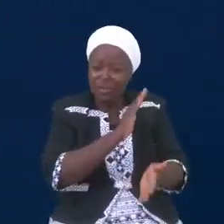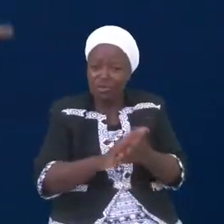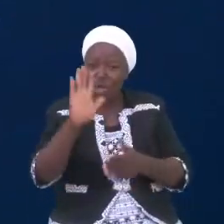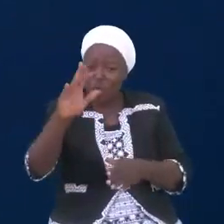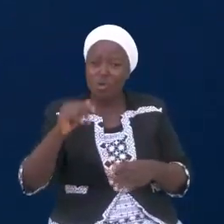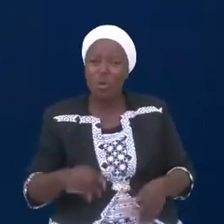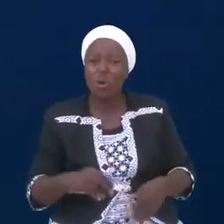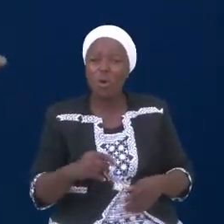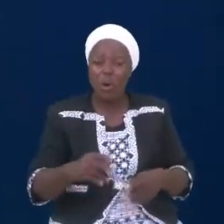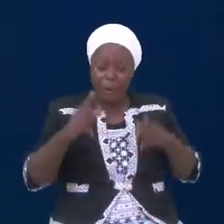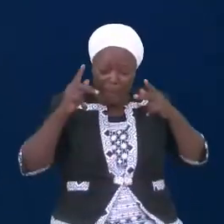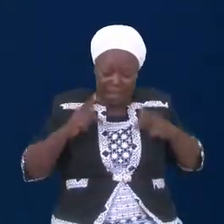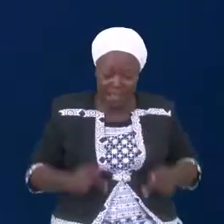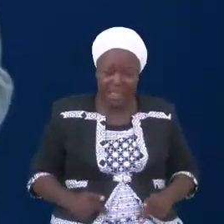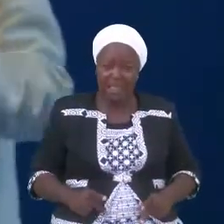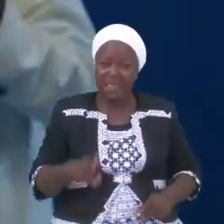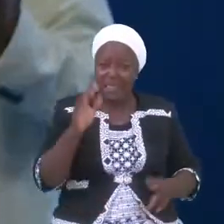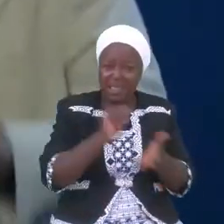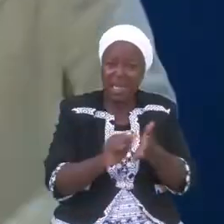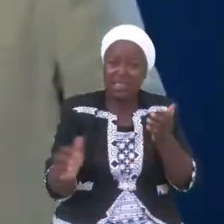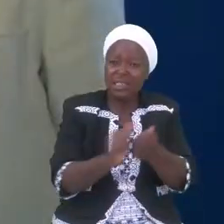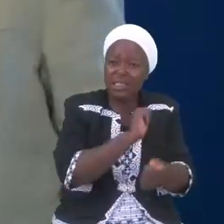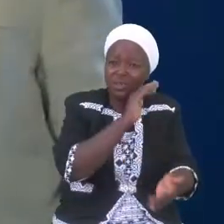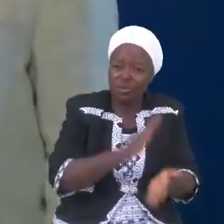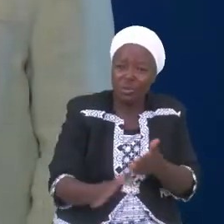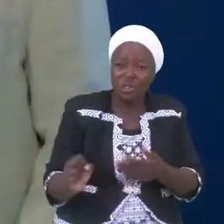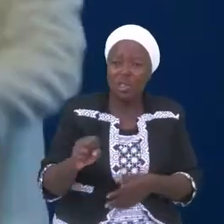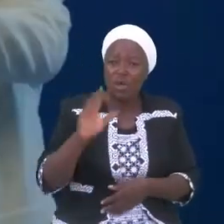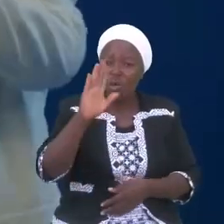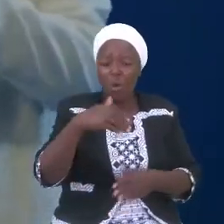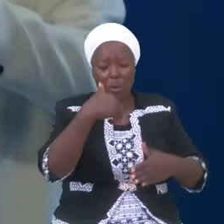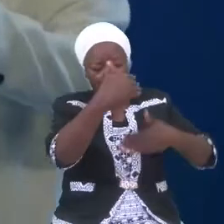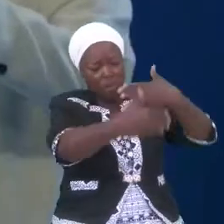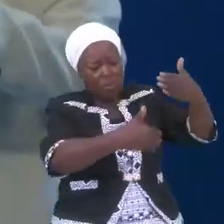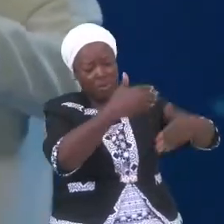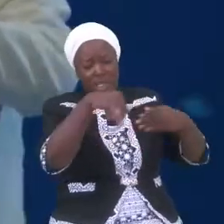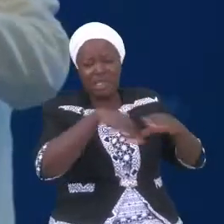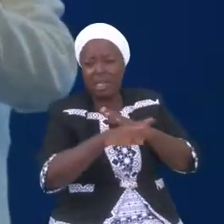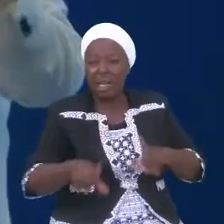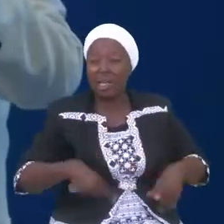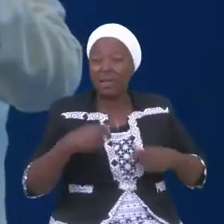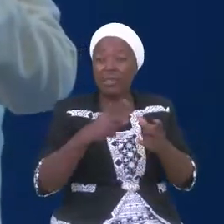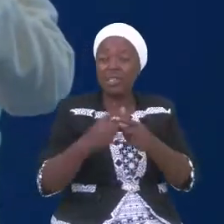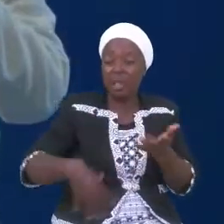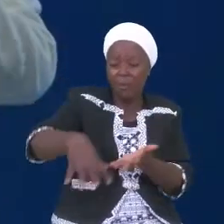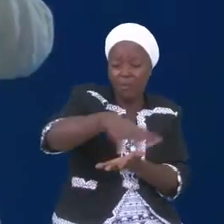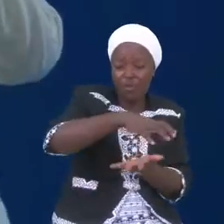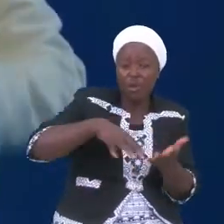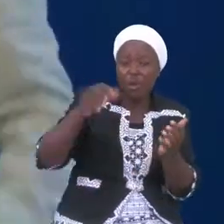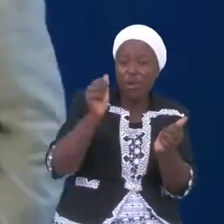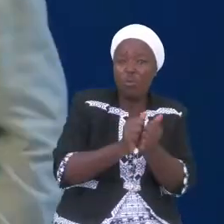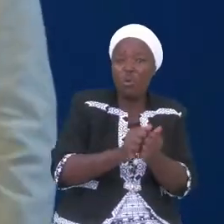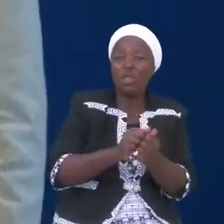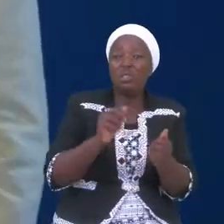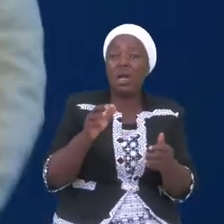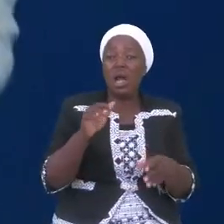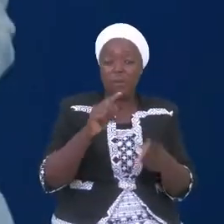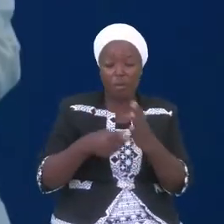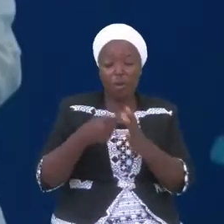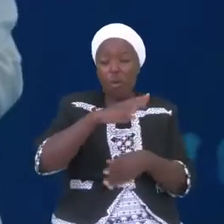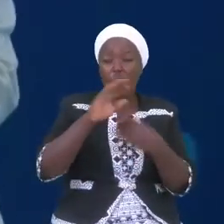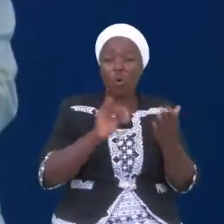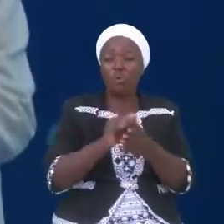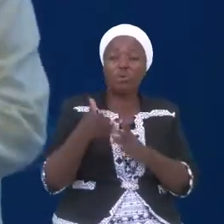your personality, that destroys your progress in life. They were mingled among the heathen